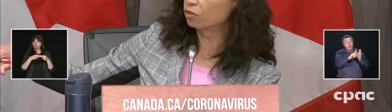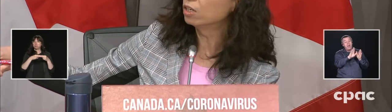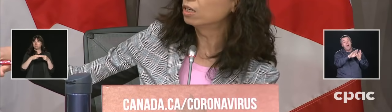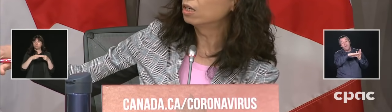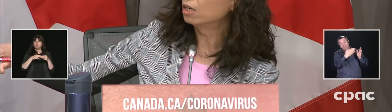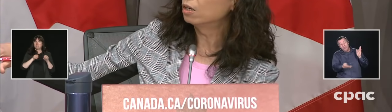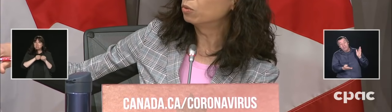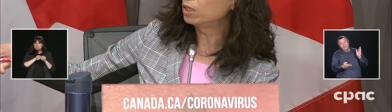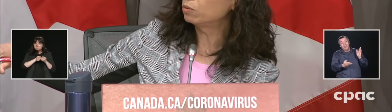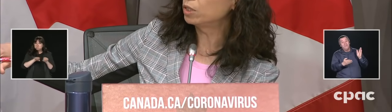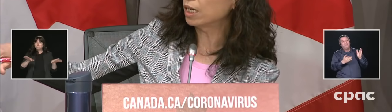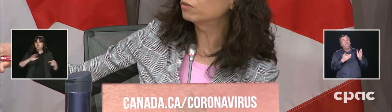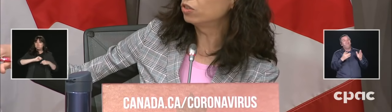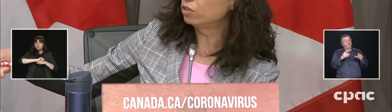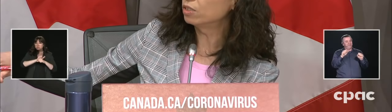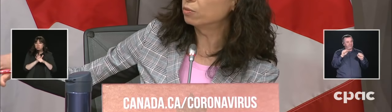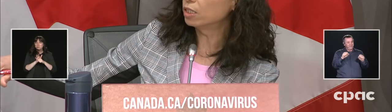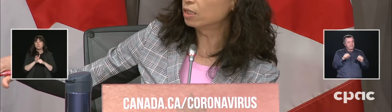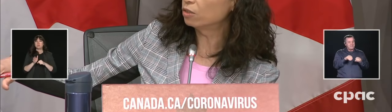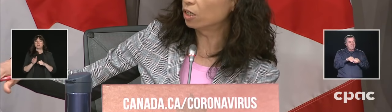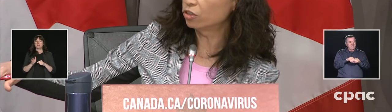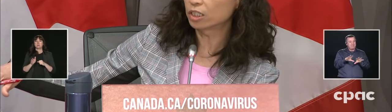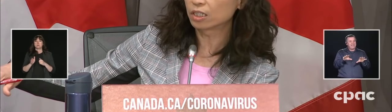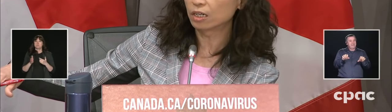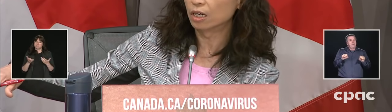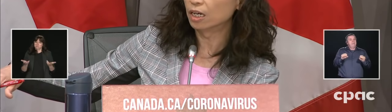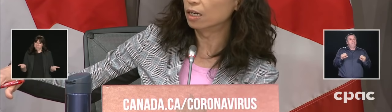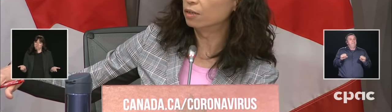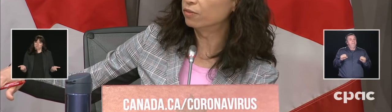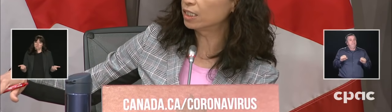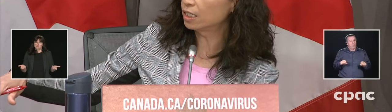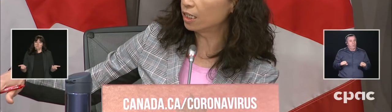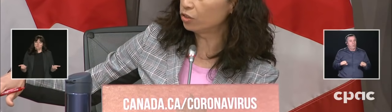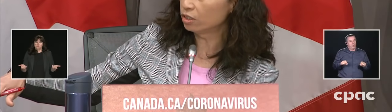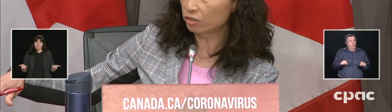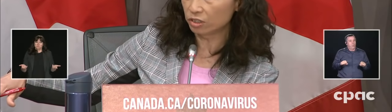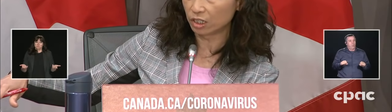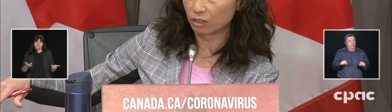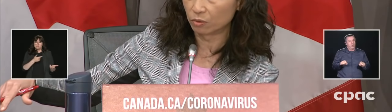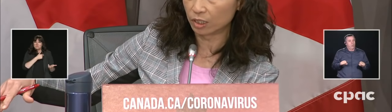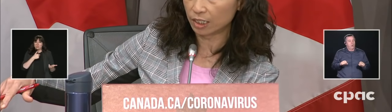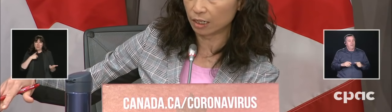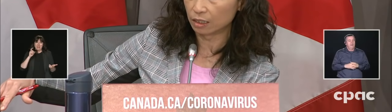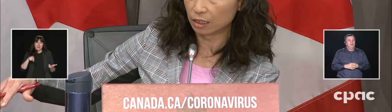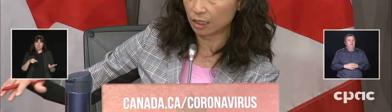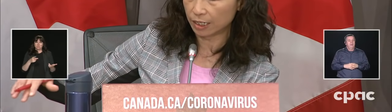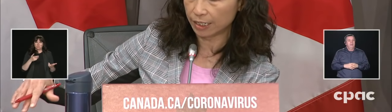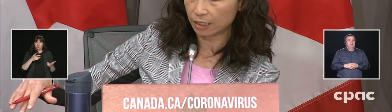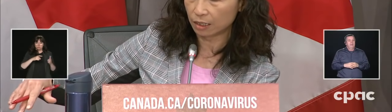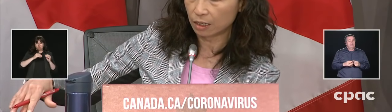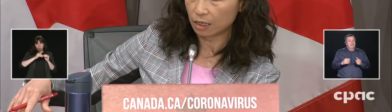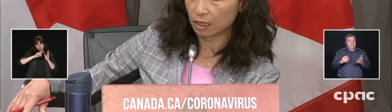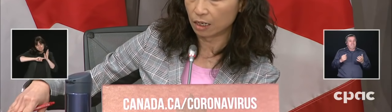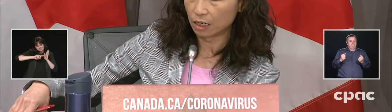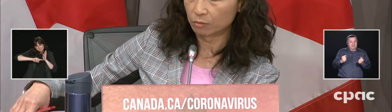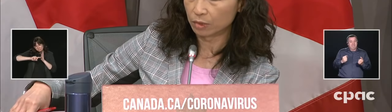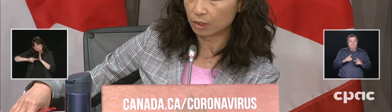there's no, we have to do some of the serologic investigations to know what the